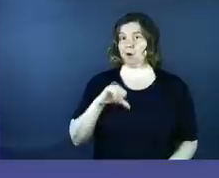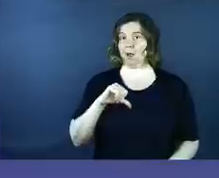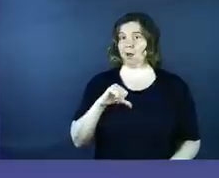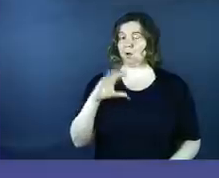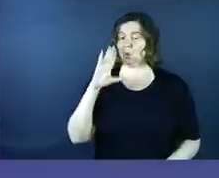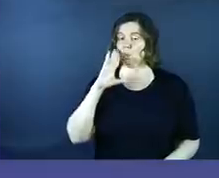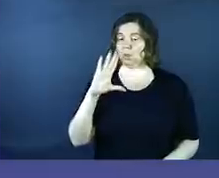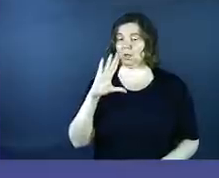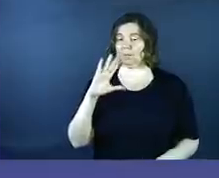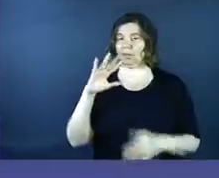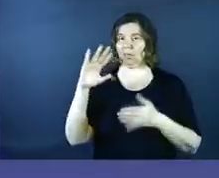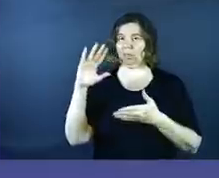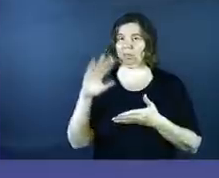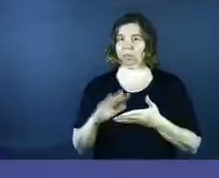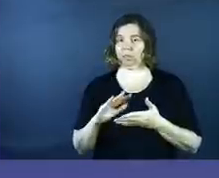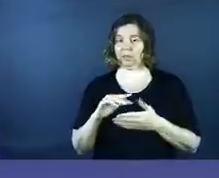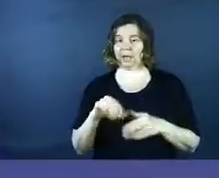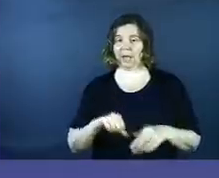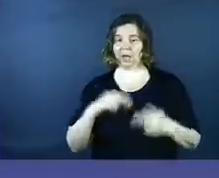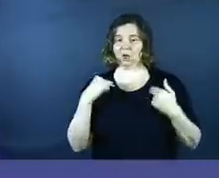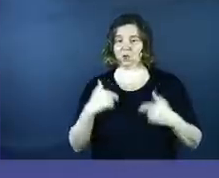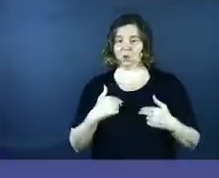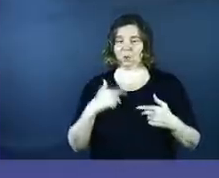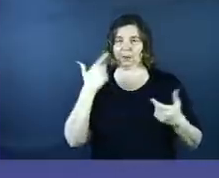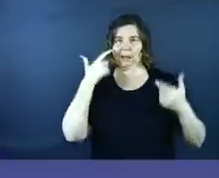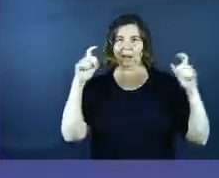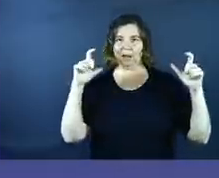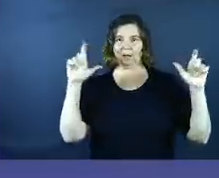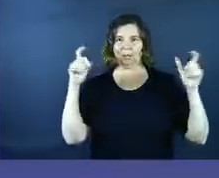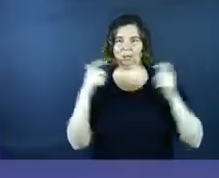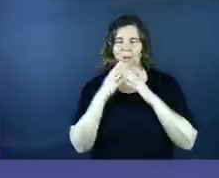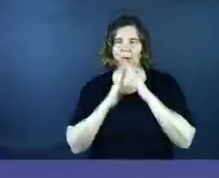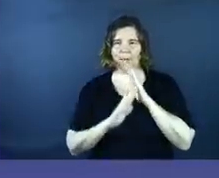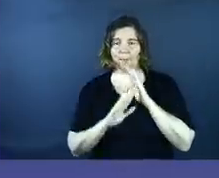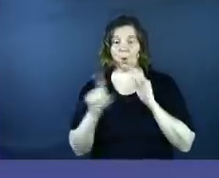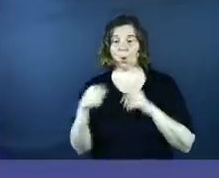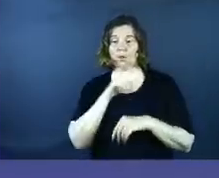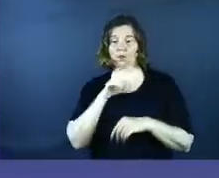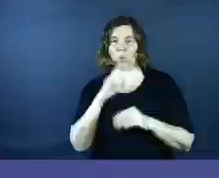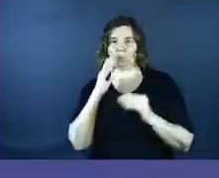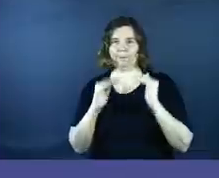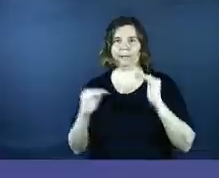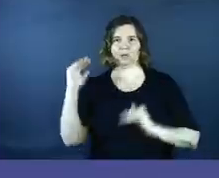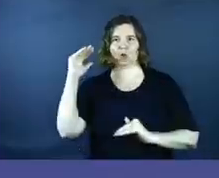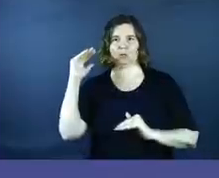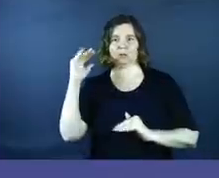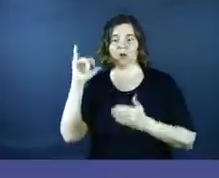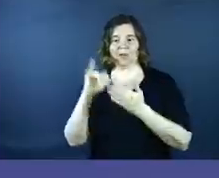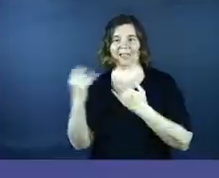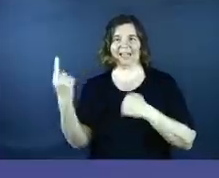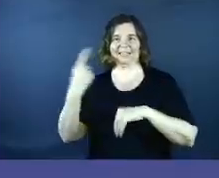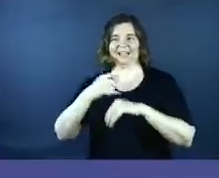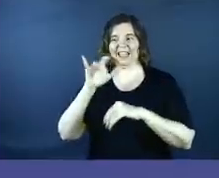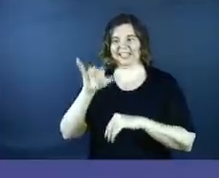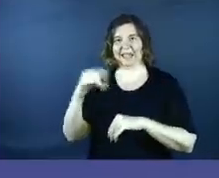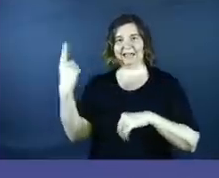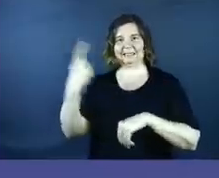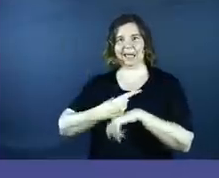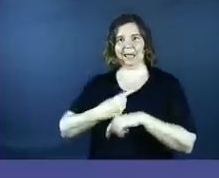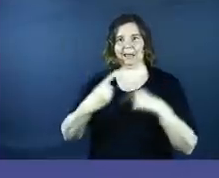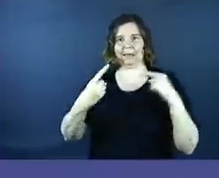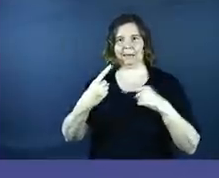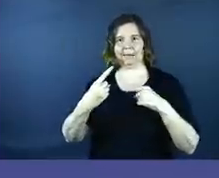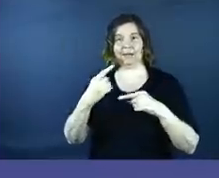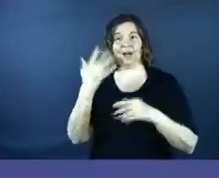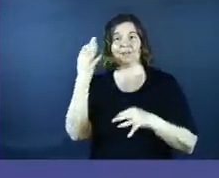will be brought down and human arrogance will be humbled. Only the Lord will be exalted on that day of judgment. For